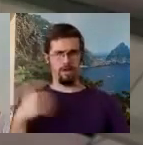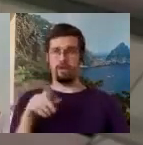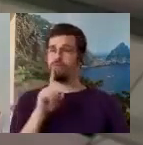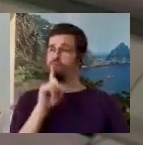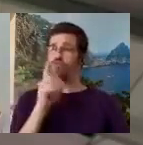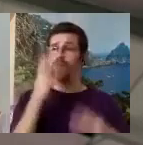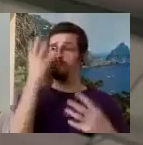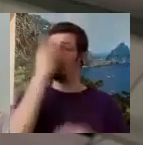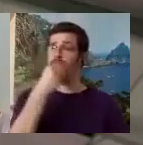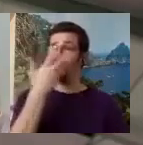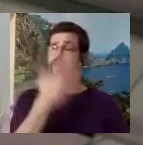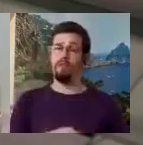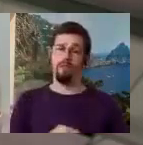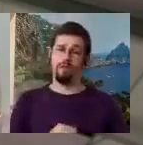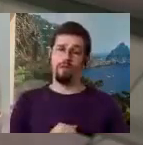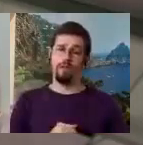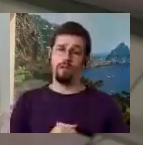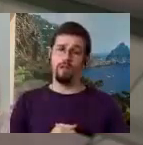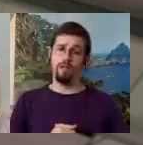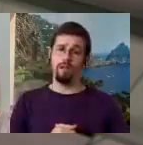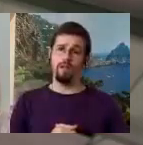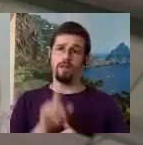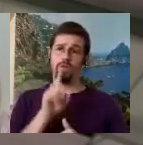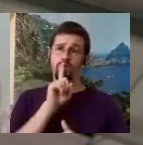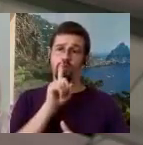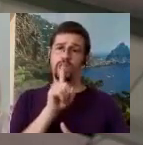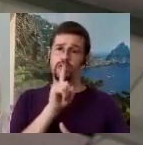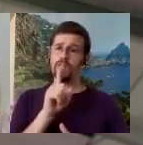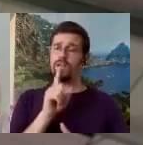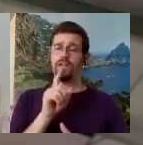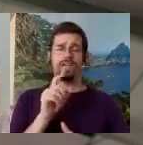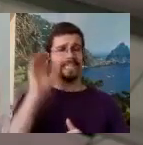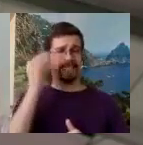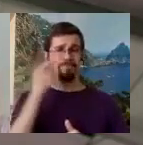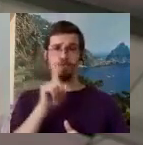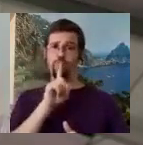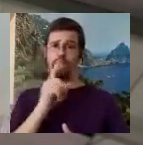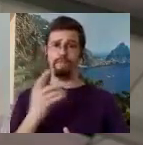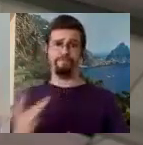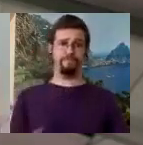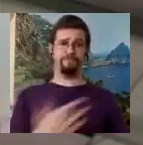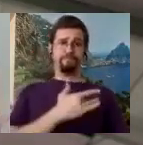through different things every day, that was the most impactful thing for me.